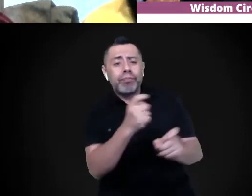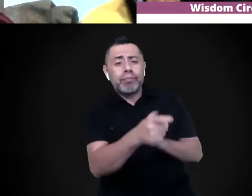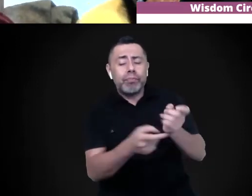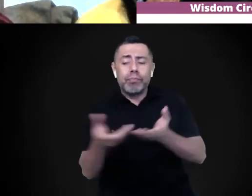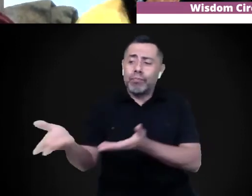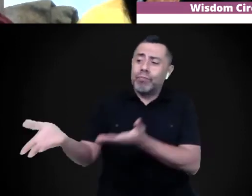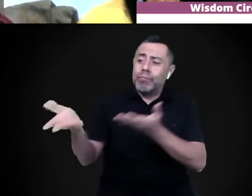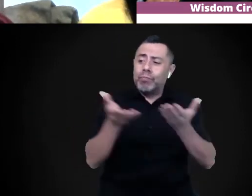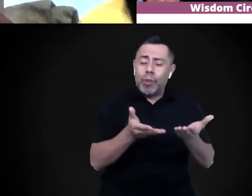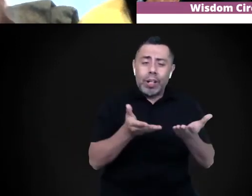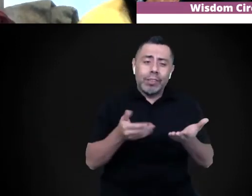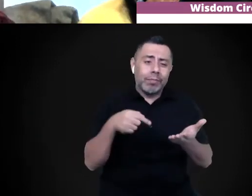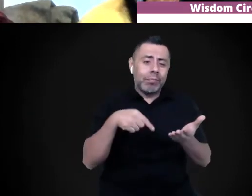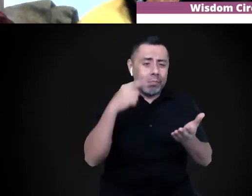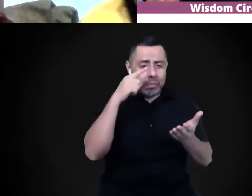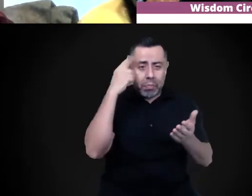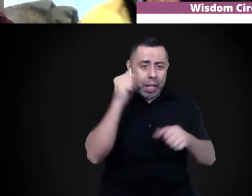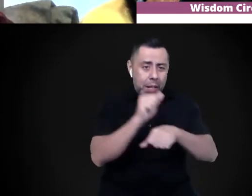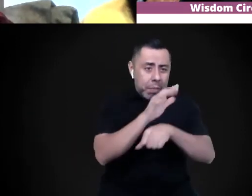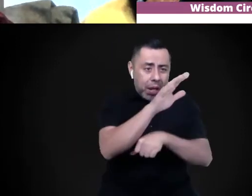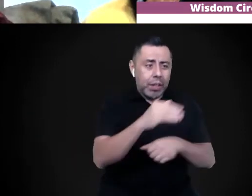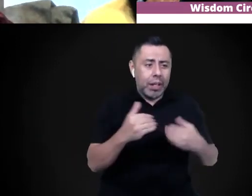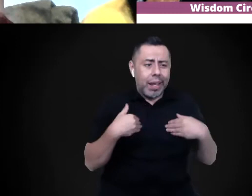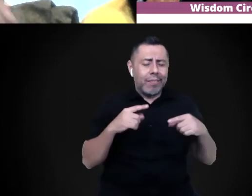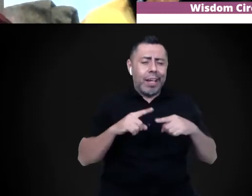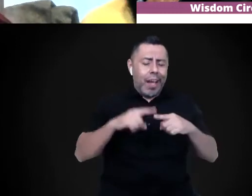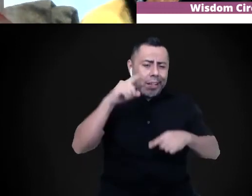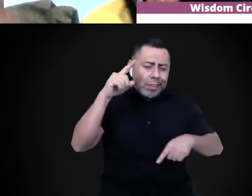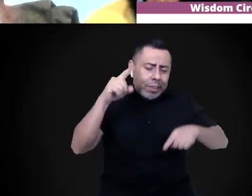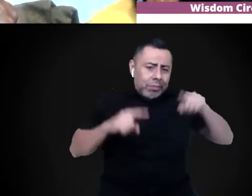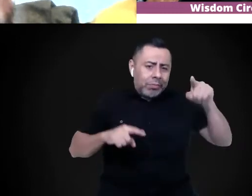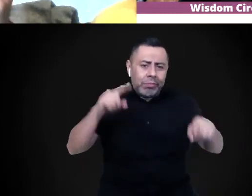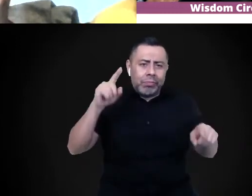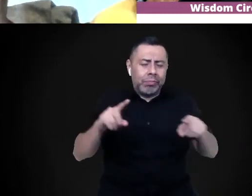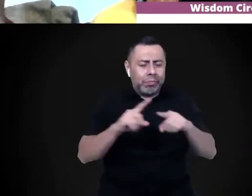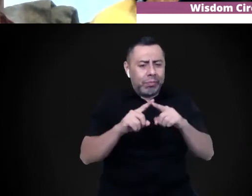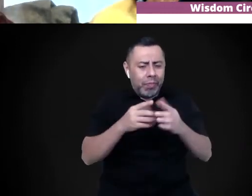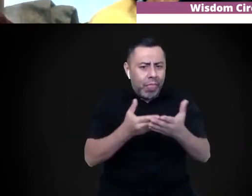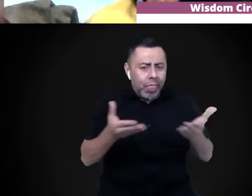Mountain, the variety of things that you have brought.